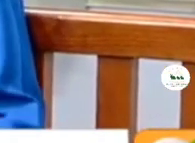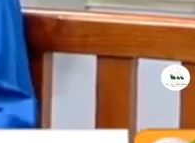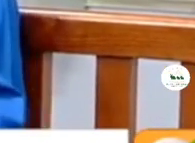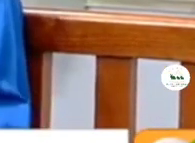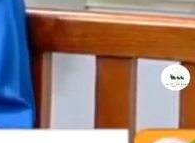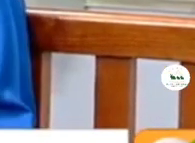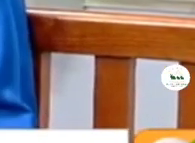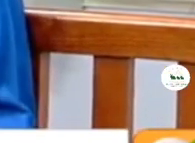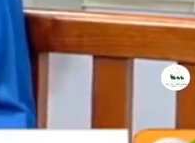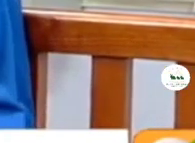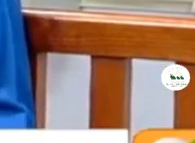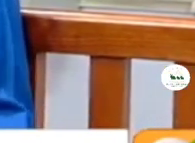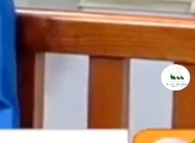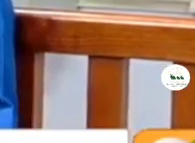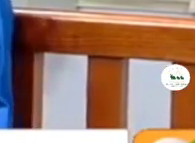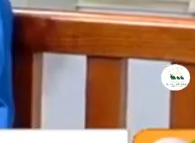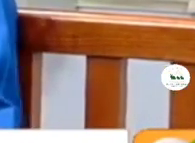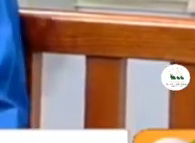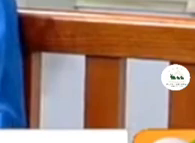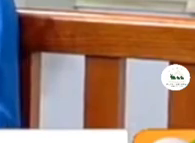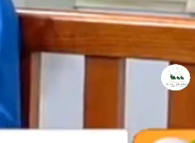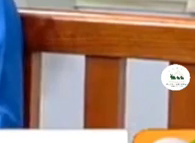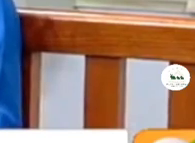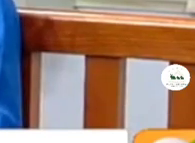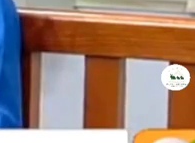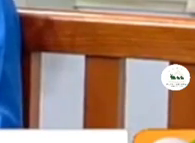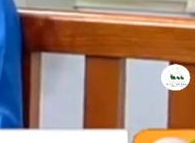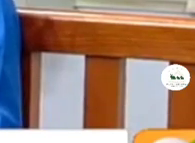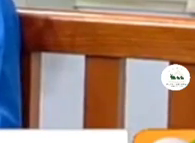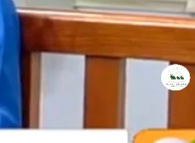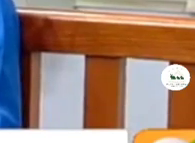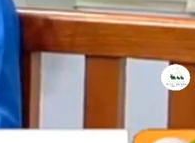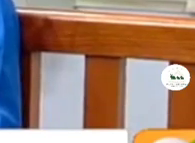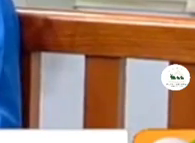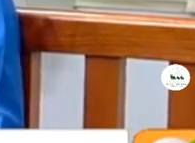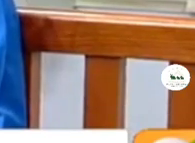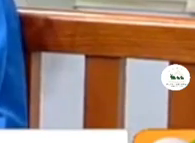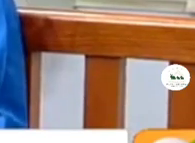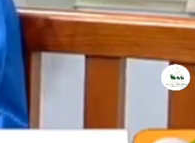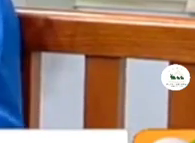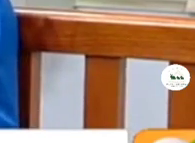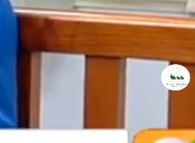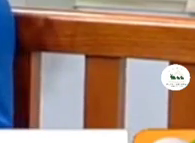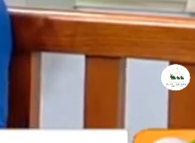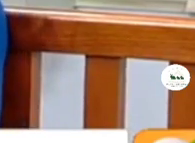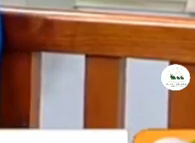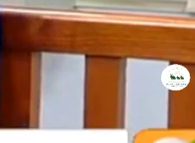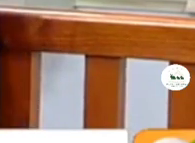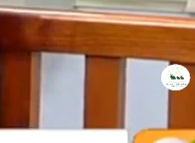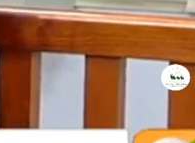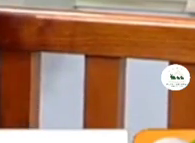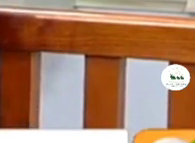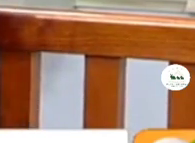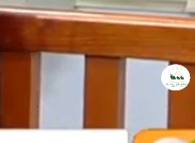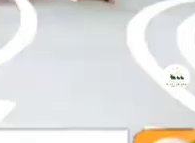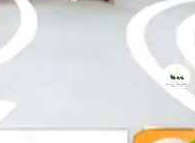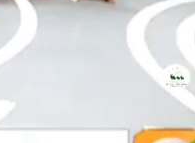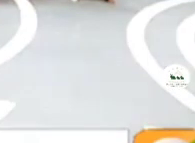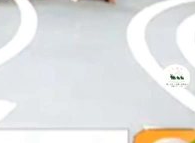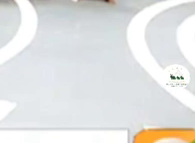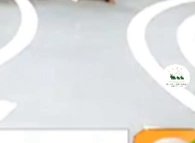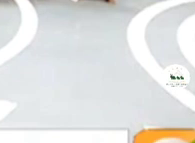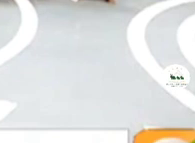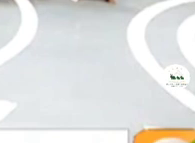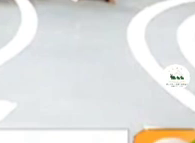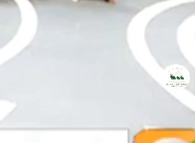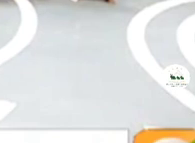a monarchical system of government, I think that would be a very retrogressive kind of... We will reserve